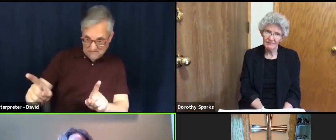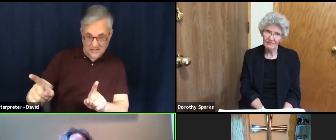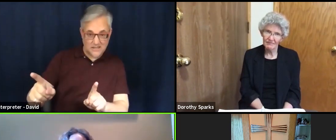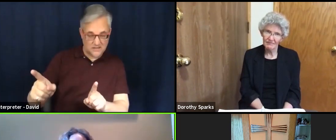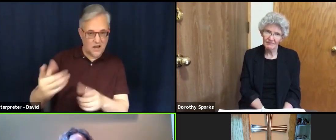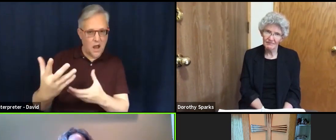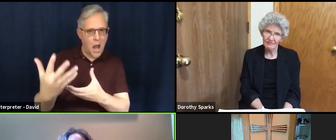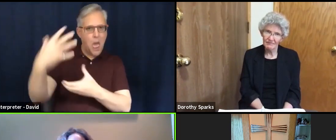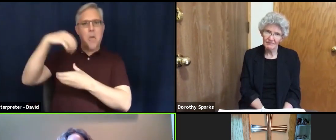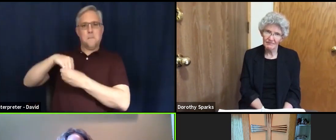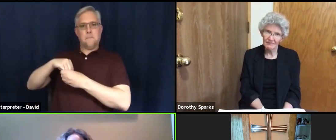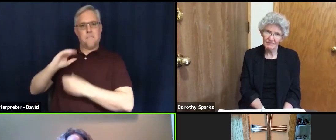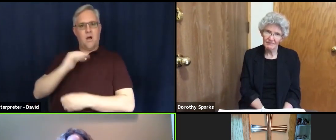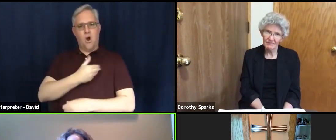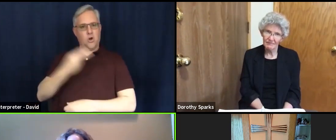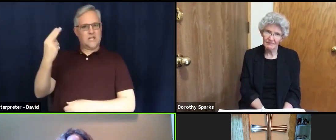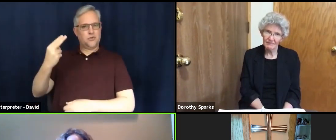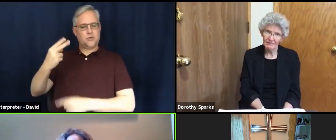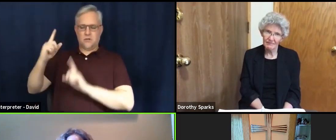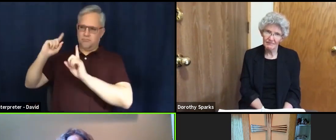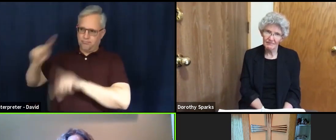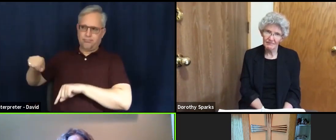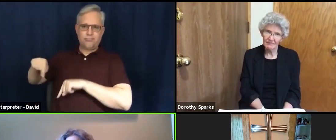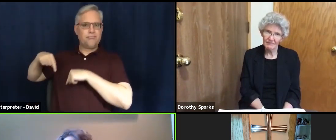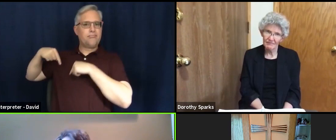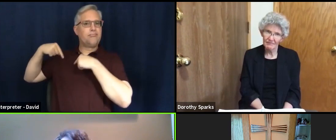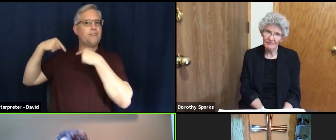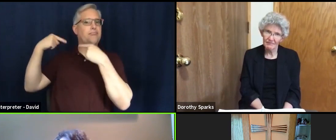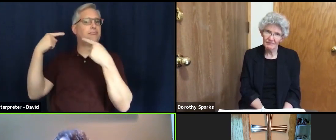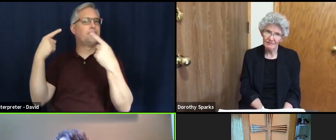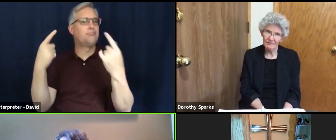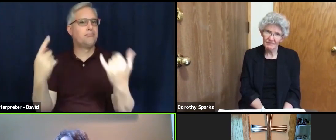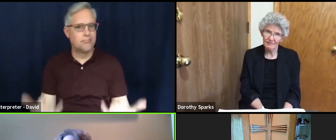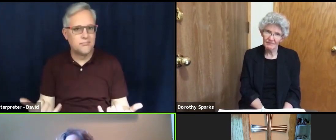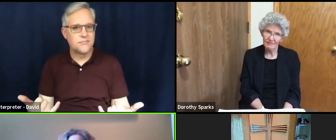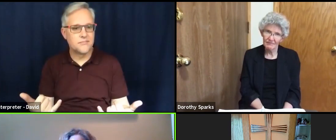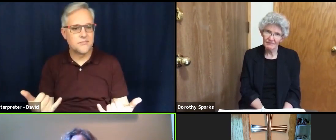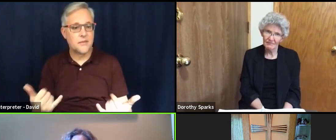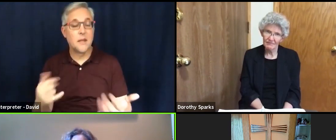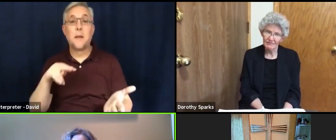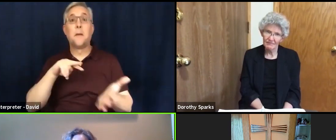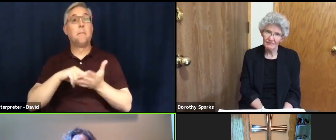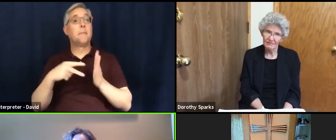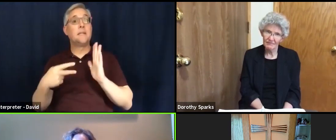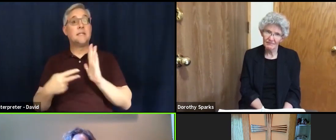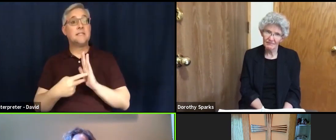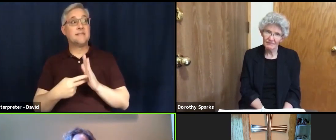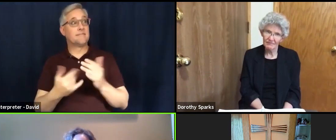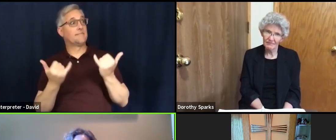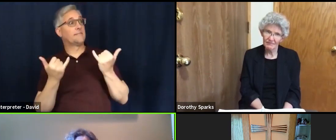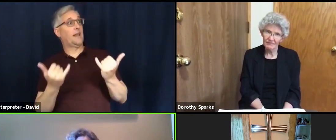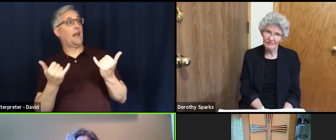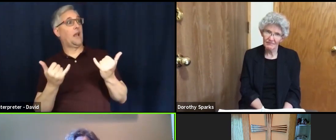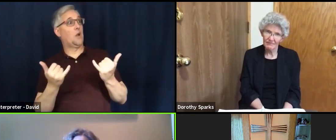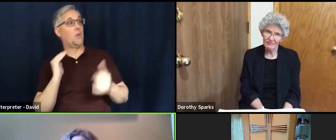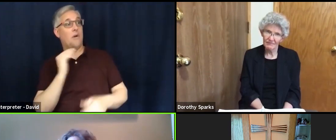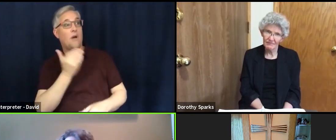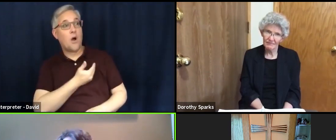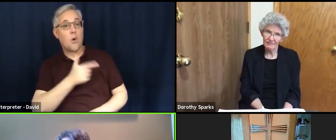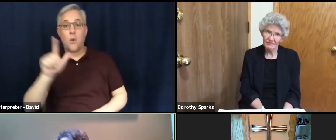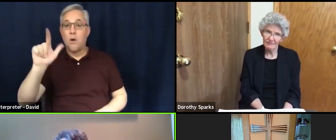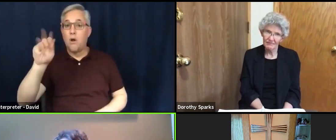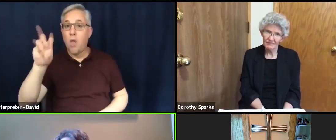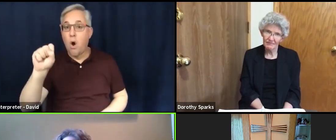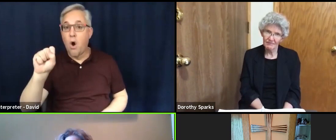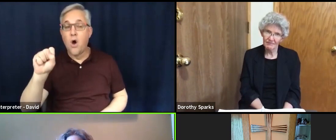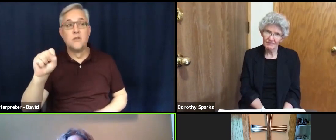And what that means for us today, here and now, is that we have laws and systems like